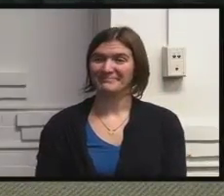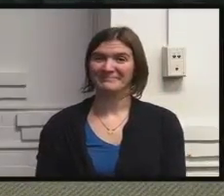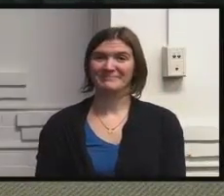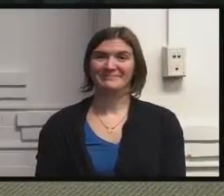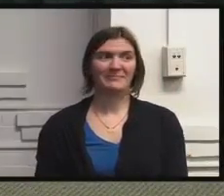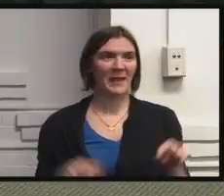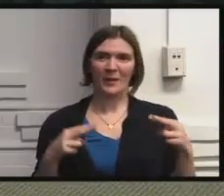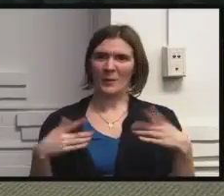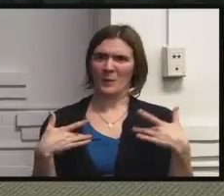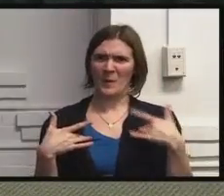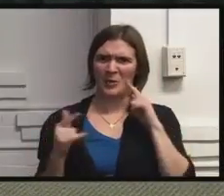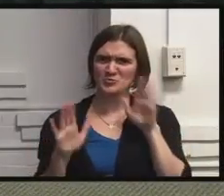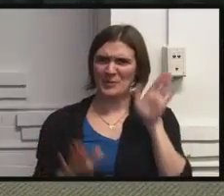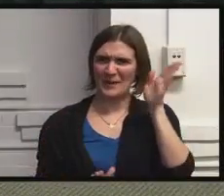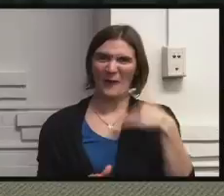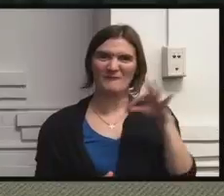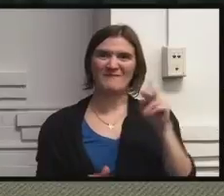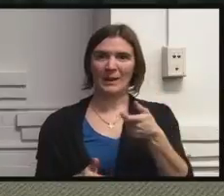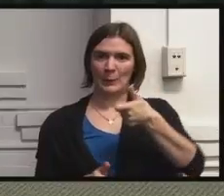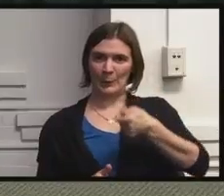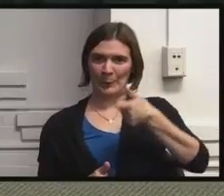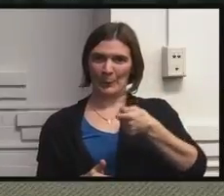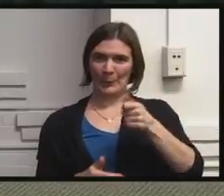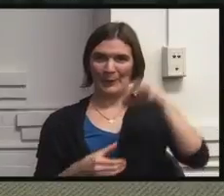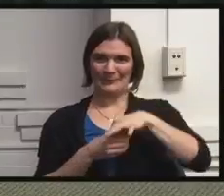That was great. It was. That was fun.